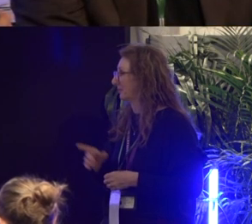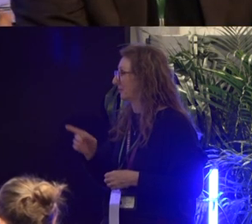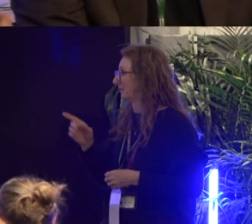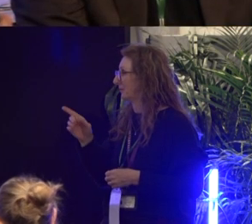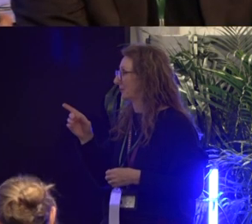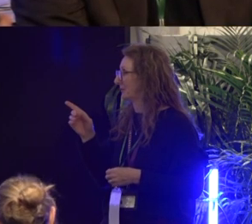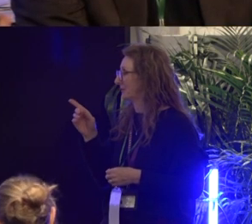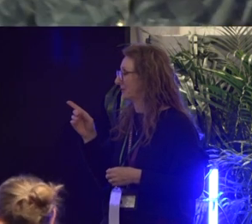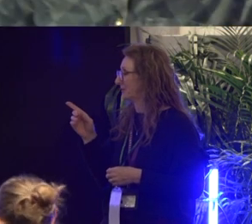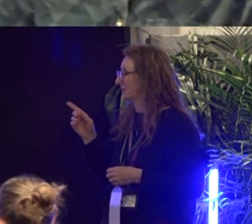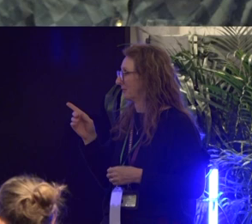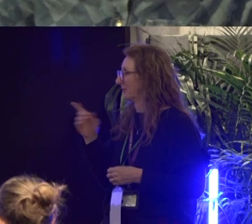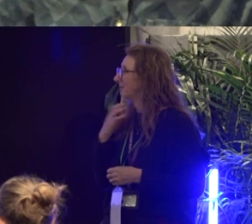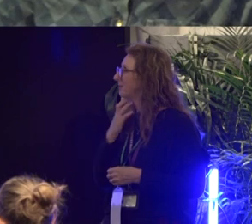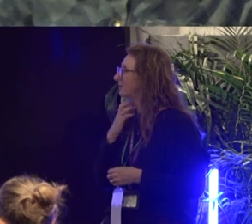They're